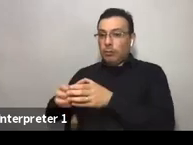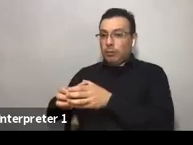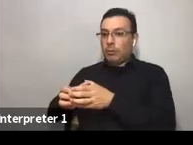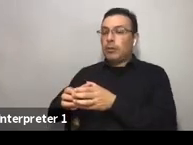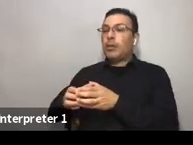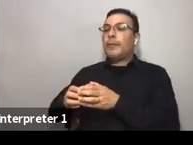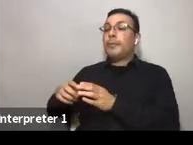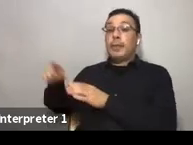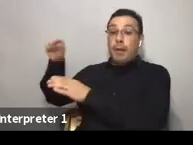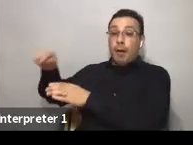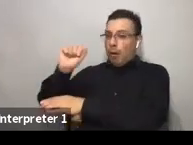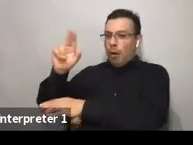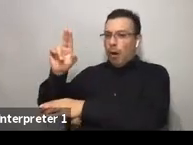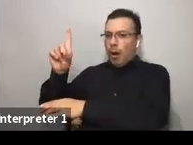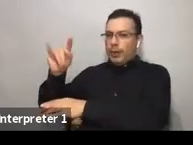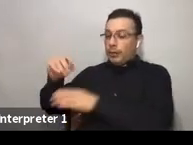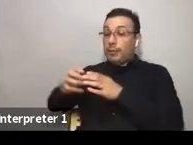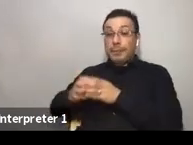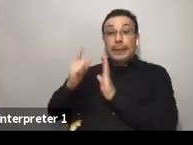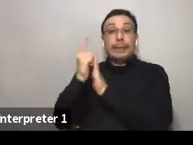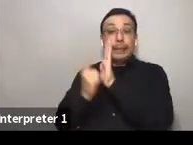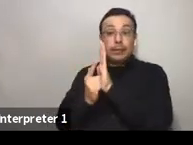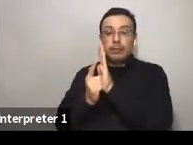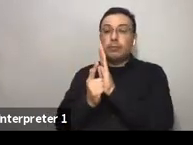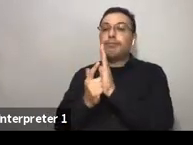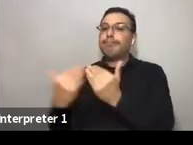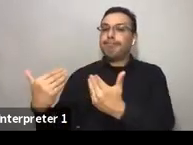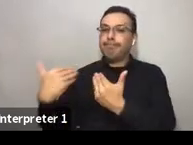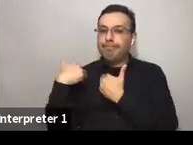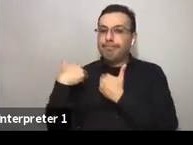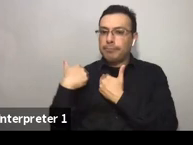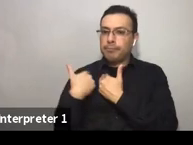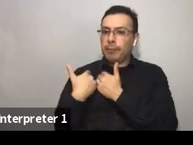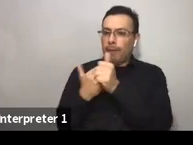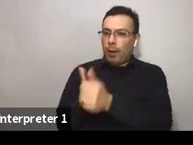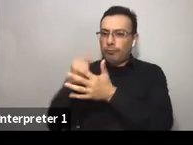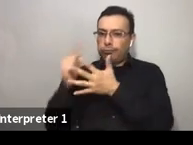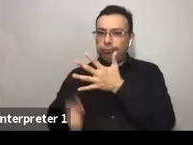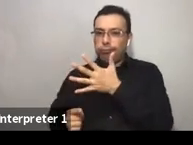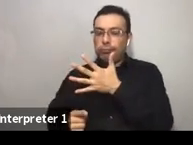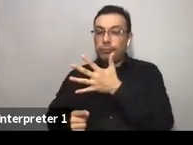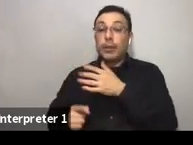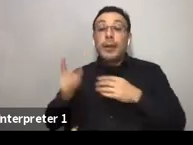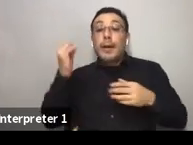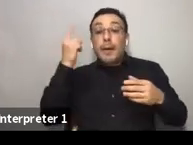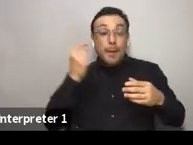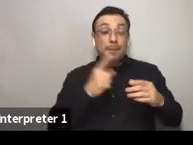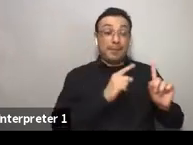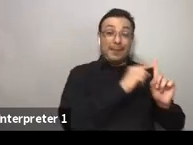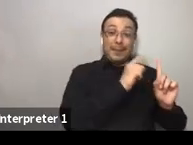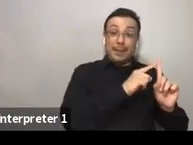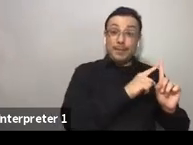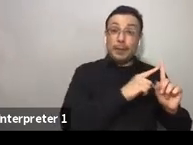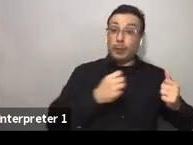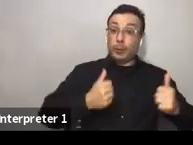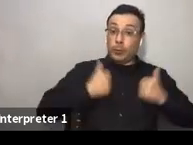obligations that they have to follow. If they're a part of the victim service unit, an